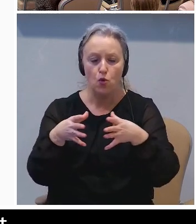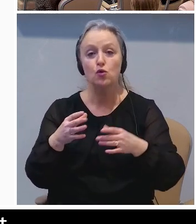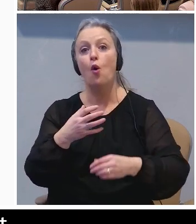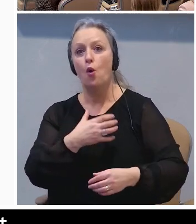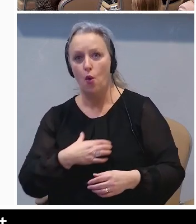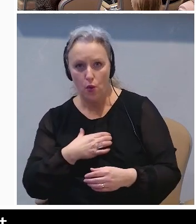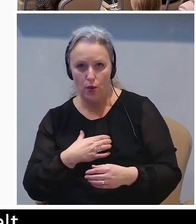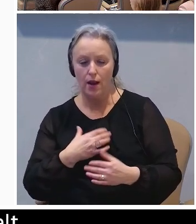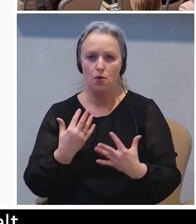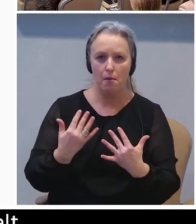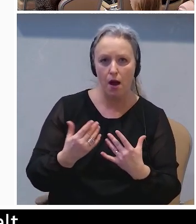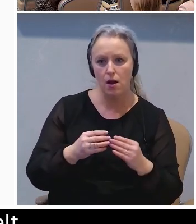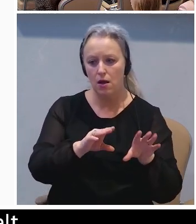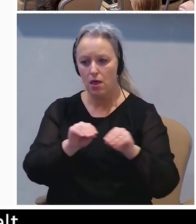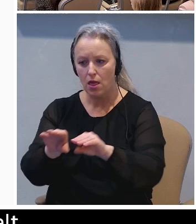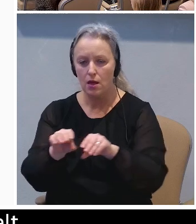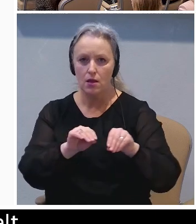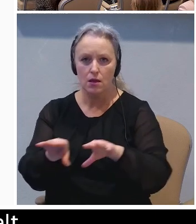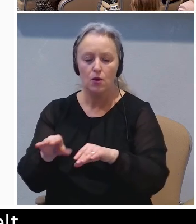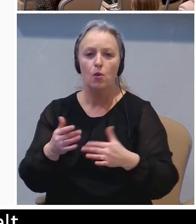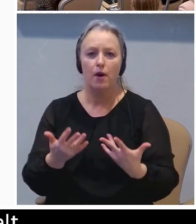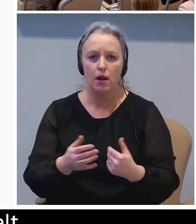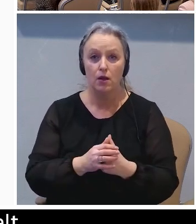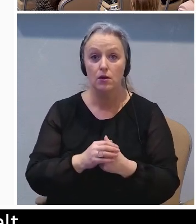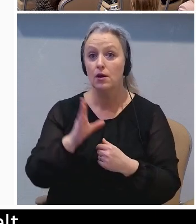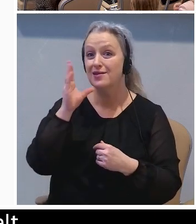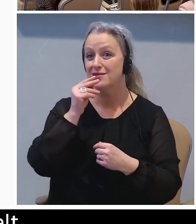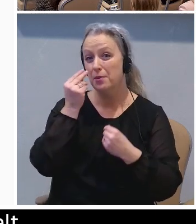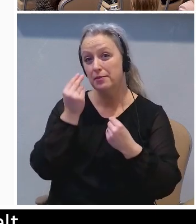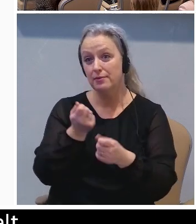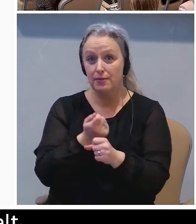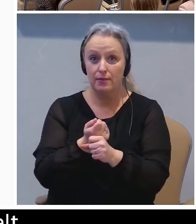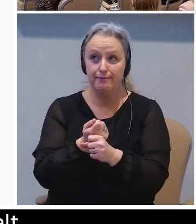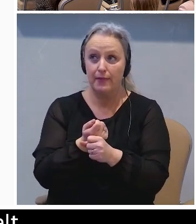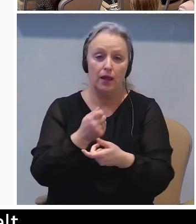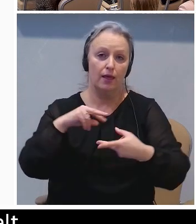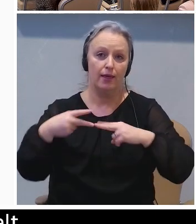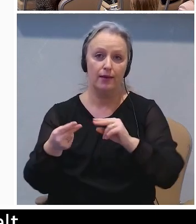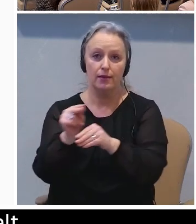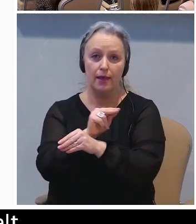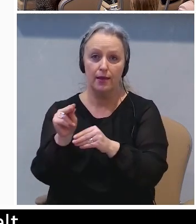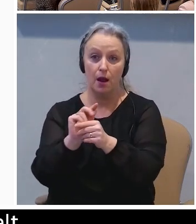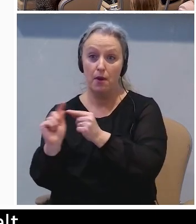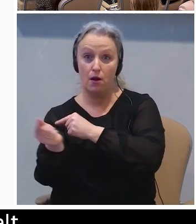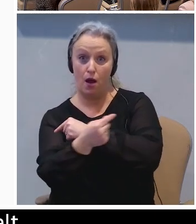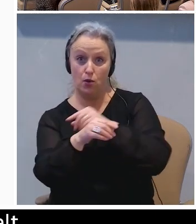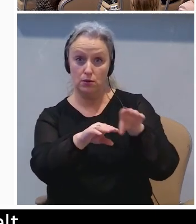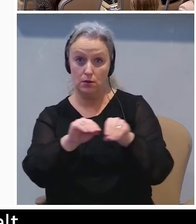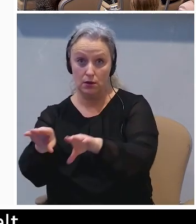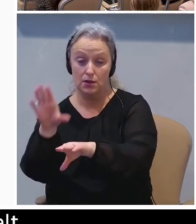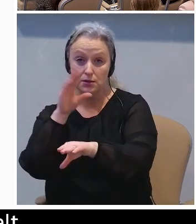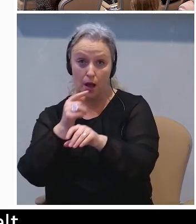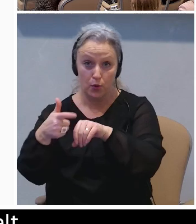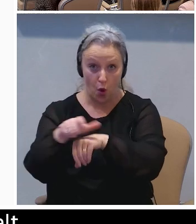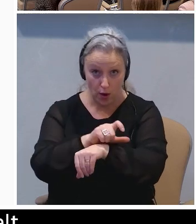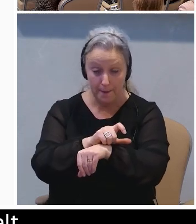gene therapy Kui approach, we can me give saame more enzyme. siirdada And if we can give geeniteraapia abil, more enzyme, saame me then we can siirdada make it rohkem better. ensüüme. And so this is Ja our